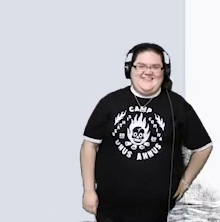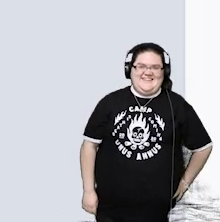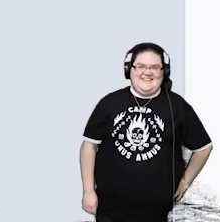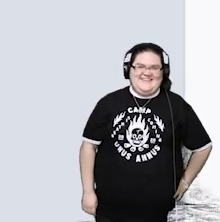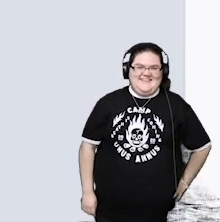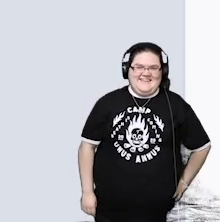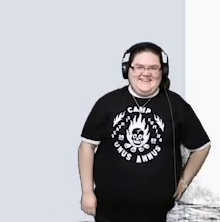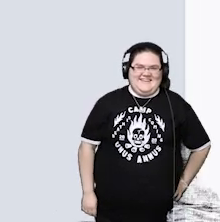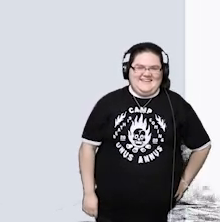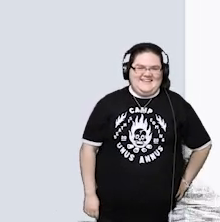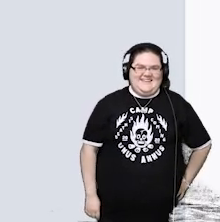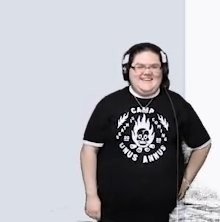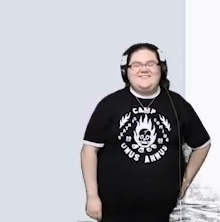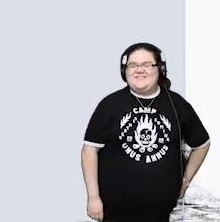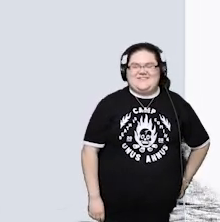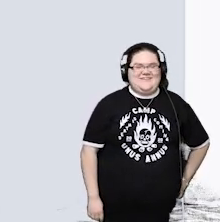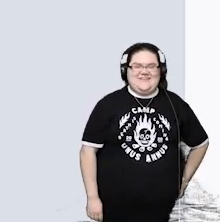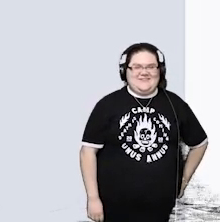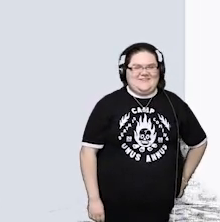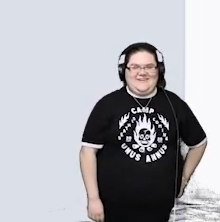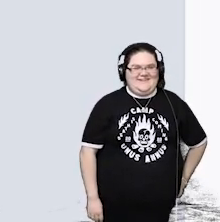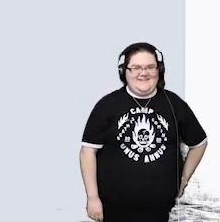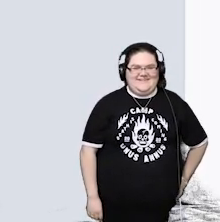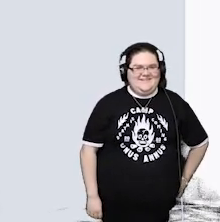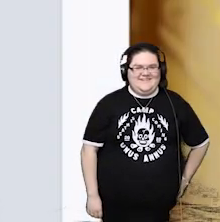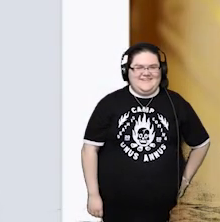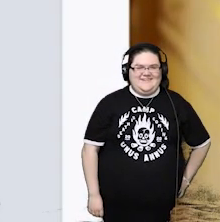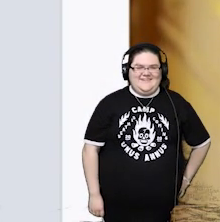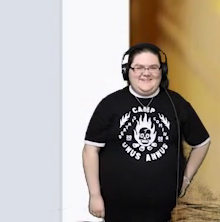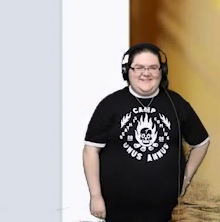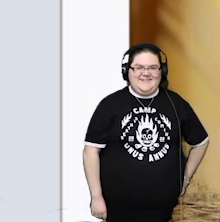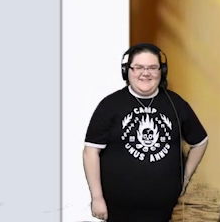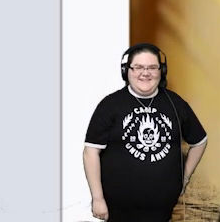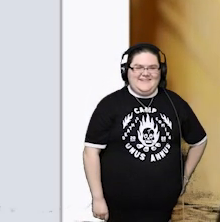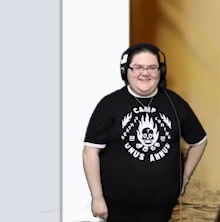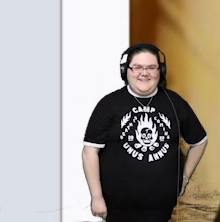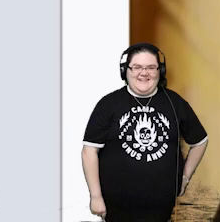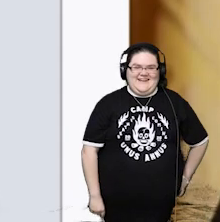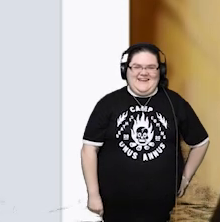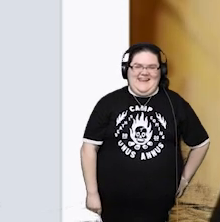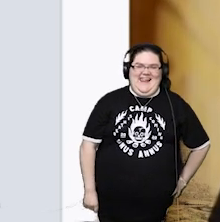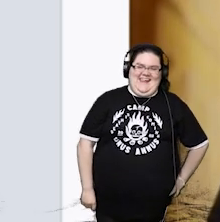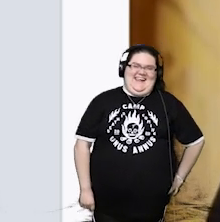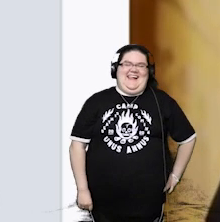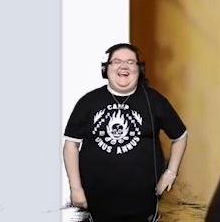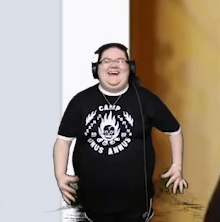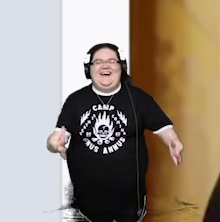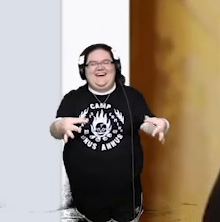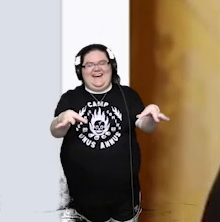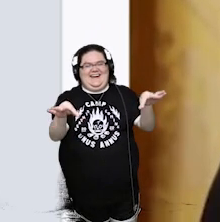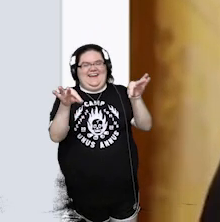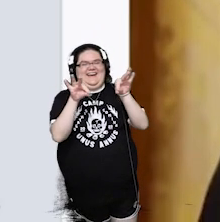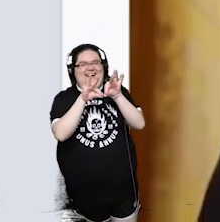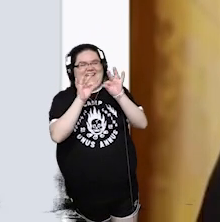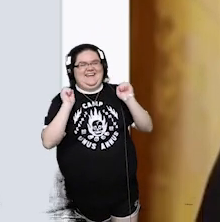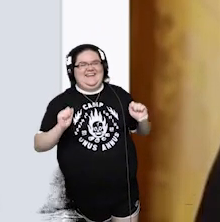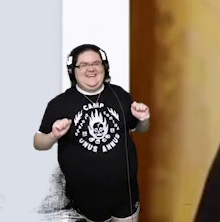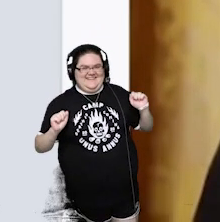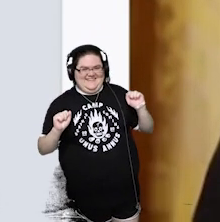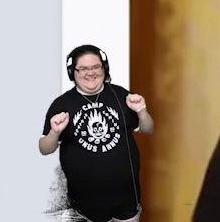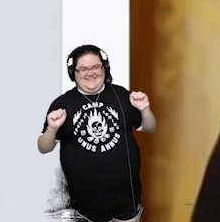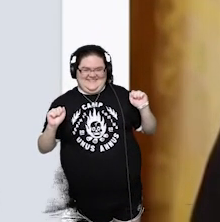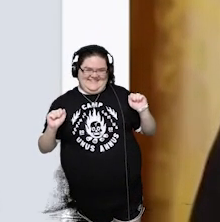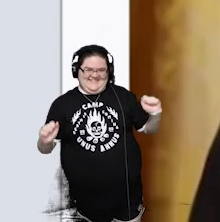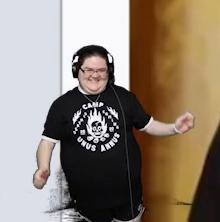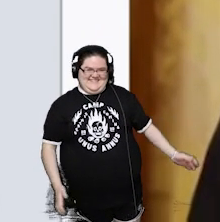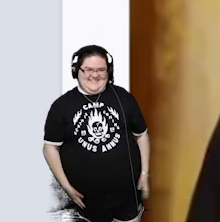I don't know, just one of those GTA moments. It was great. Who knows? When Vik wins money in his own Tommy. That's the meme from the FT